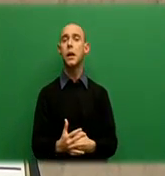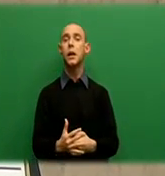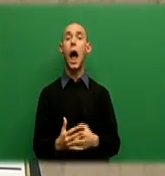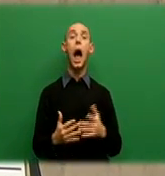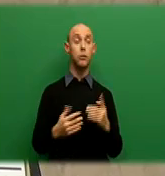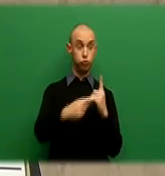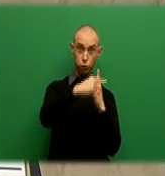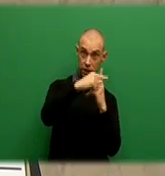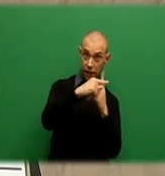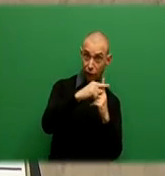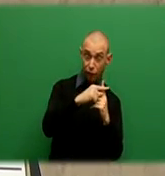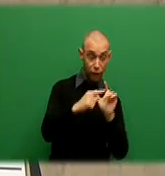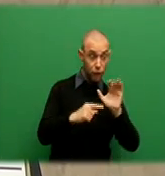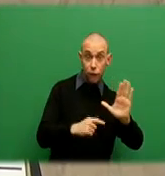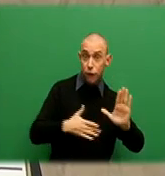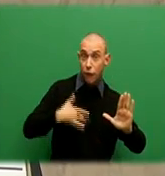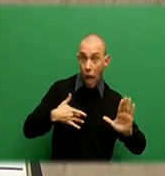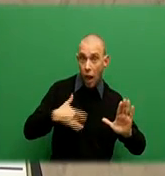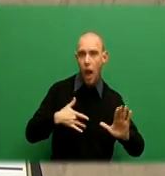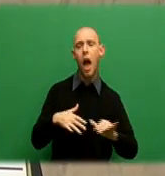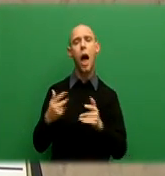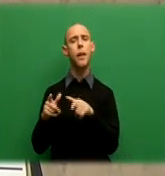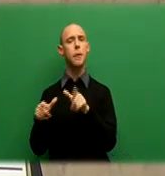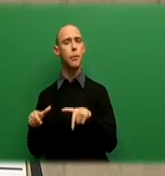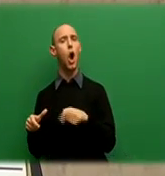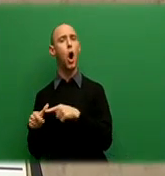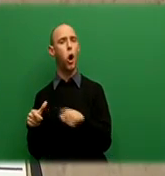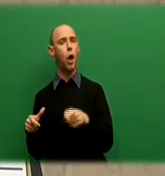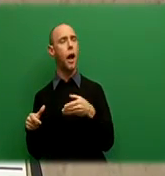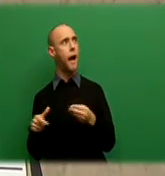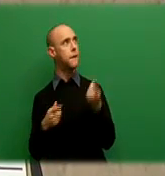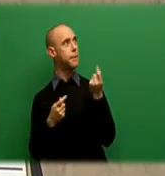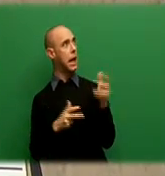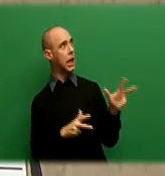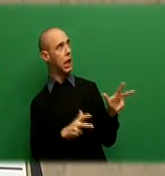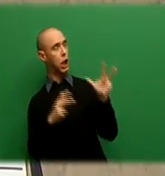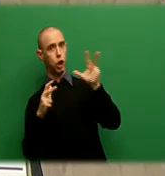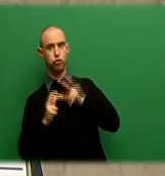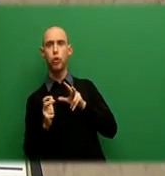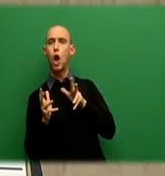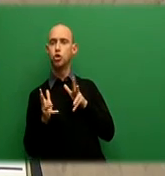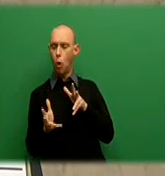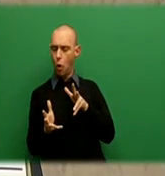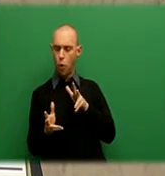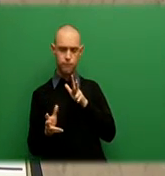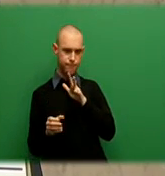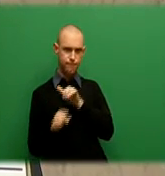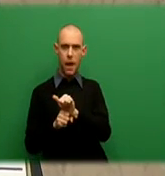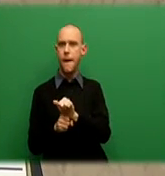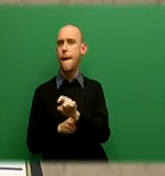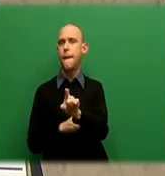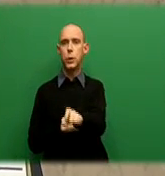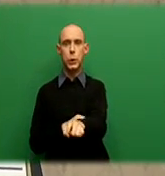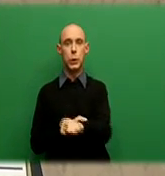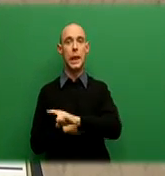course, others have got mandates that have been given to them by their investors that bind them to